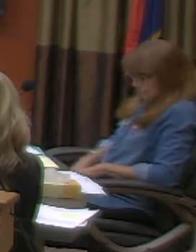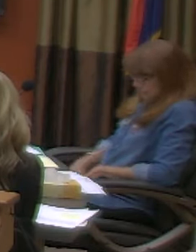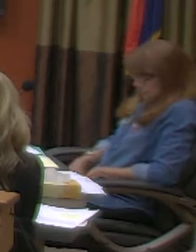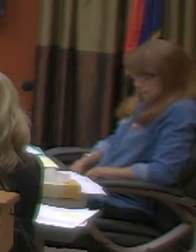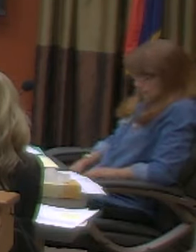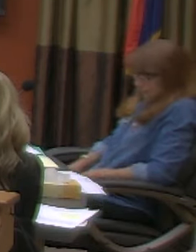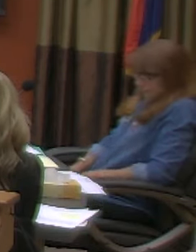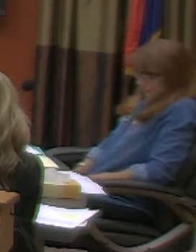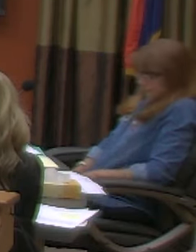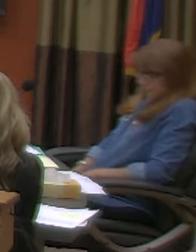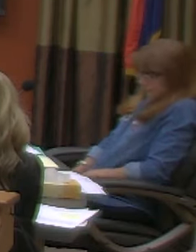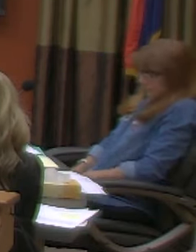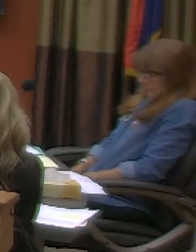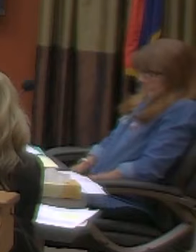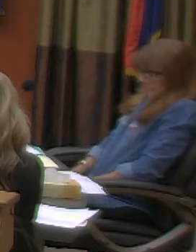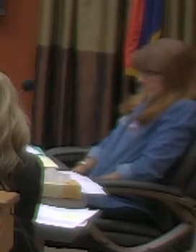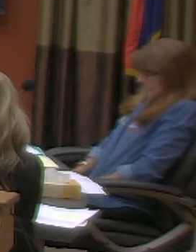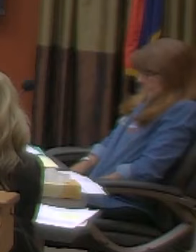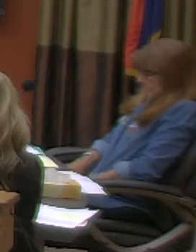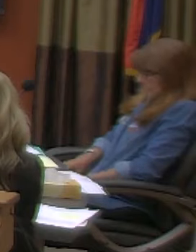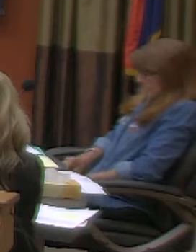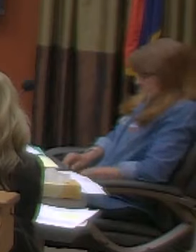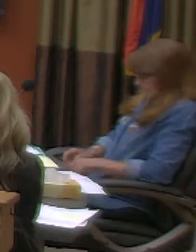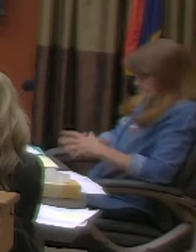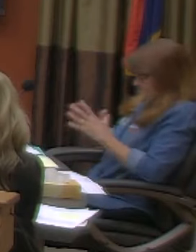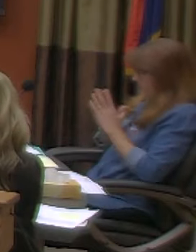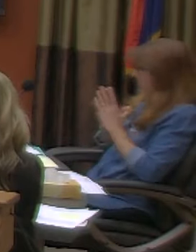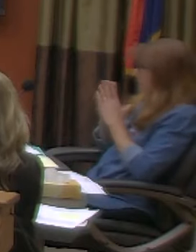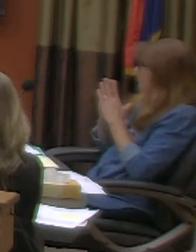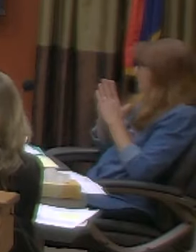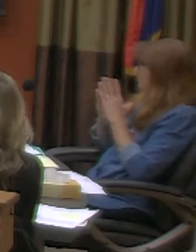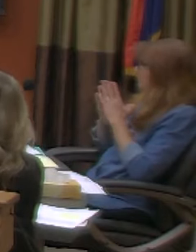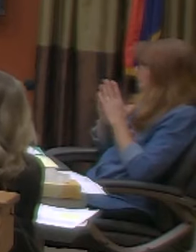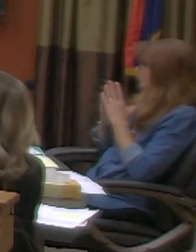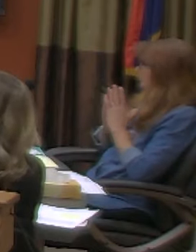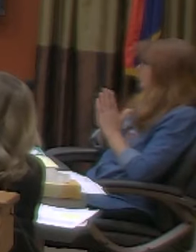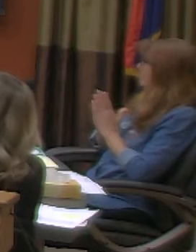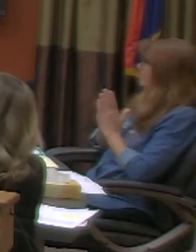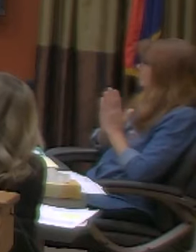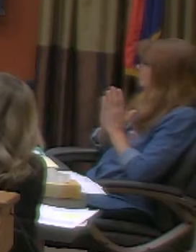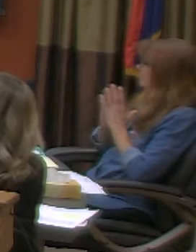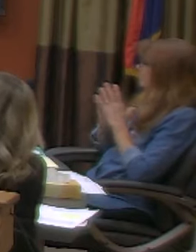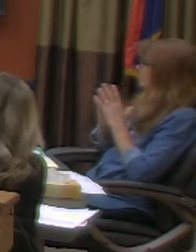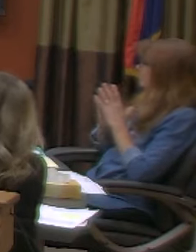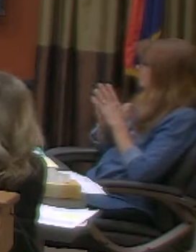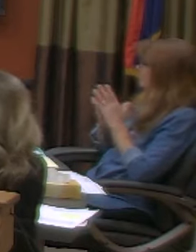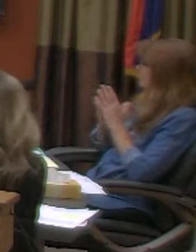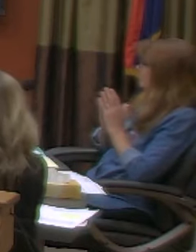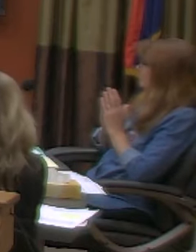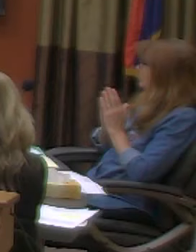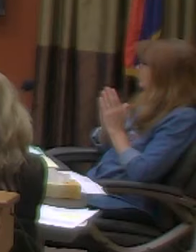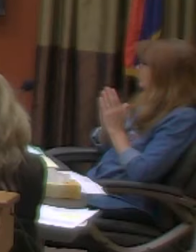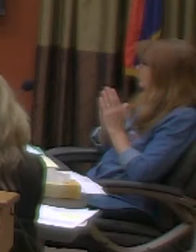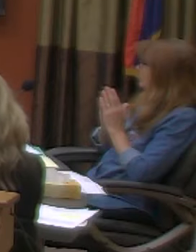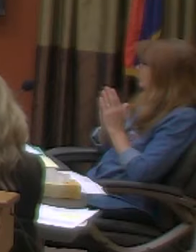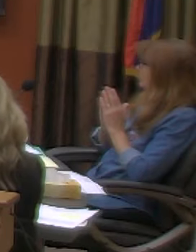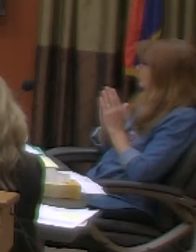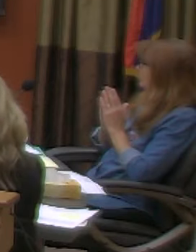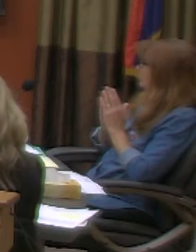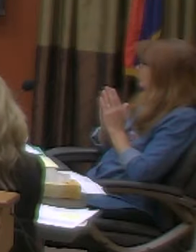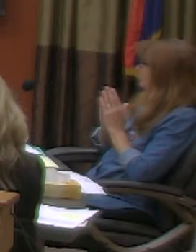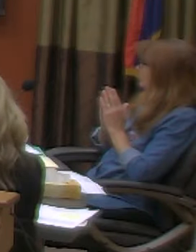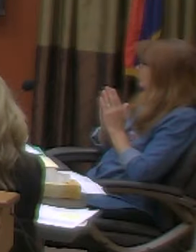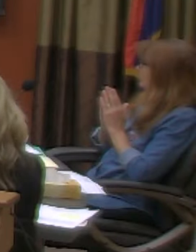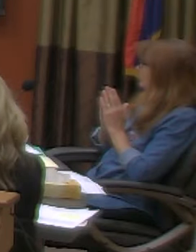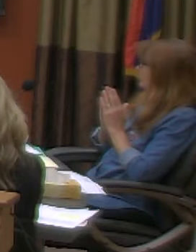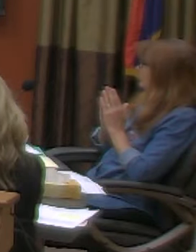public, and I value those comments. I don't necessarily always agree with them, but I value them. And I think it's important for the